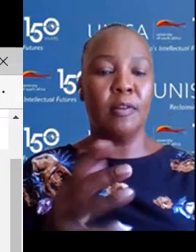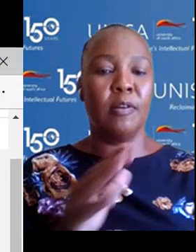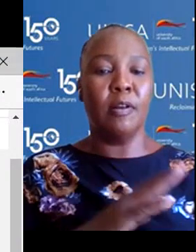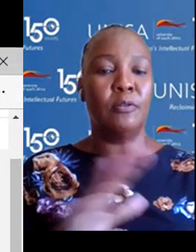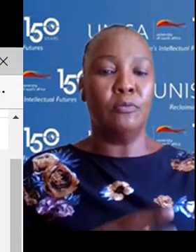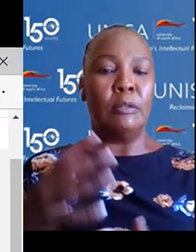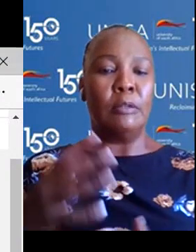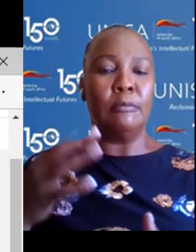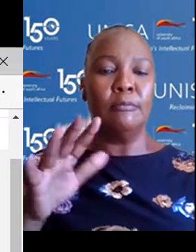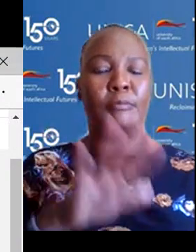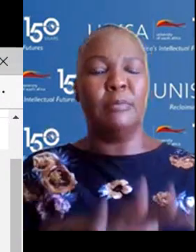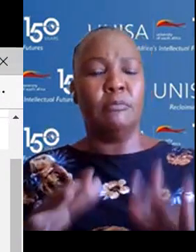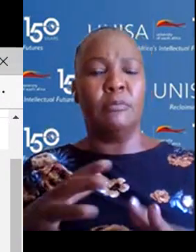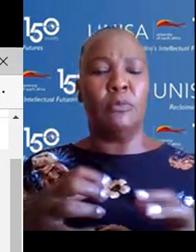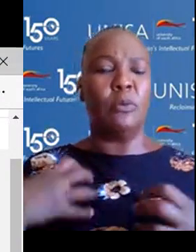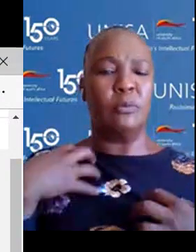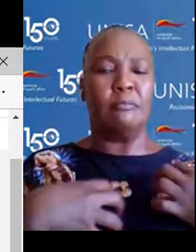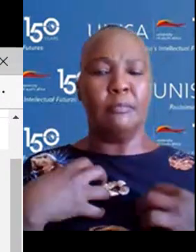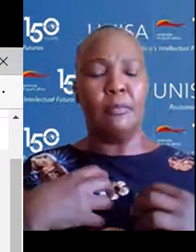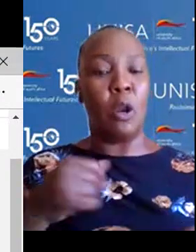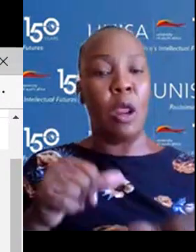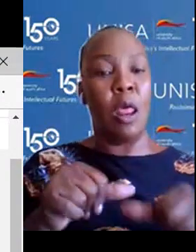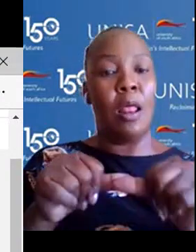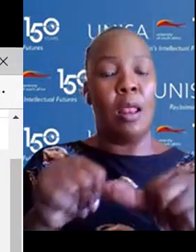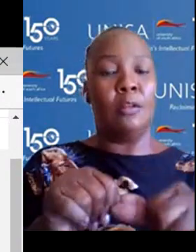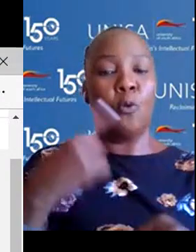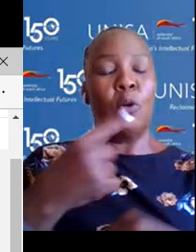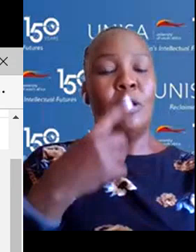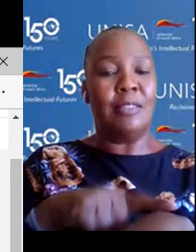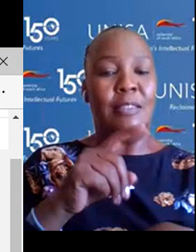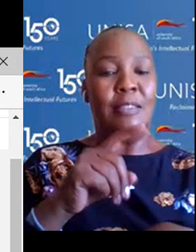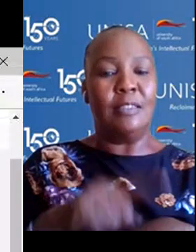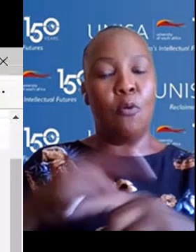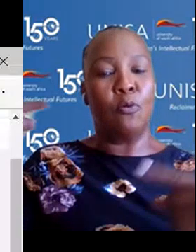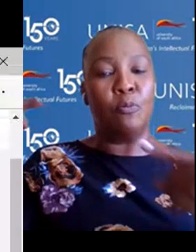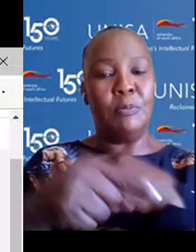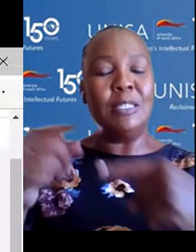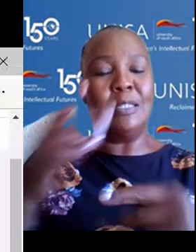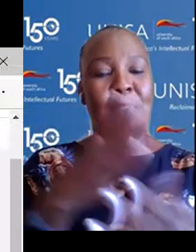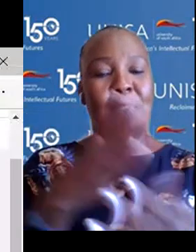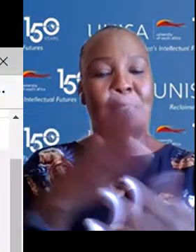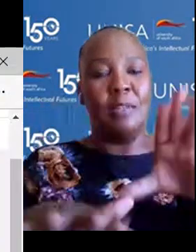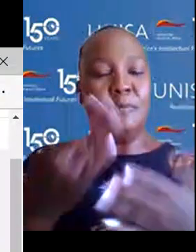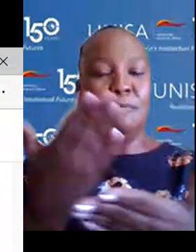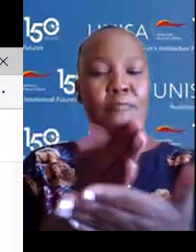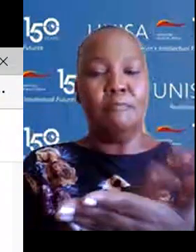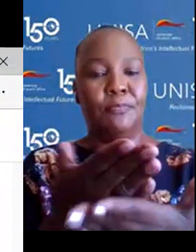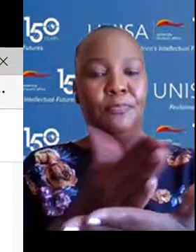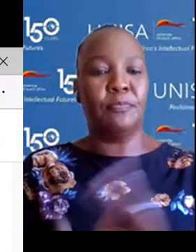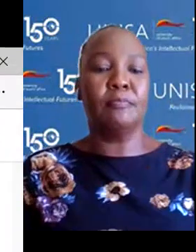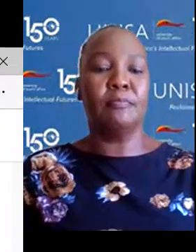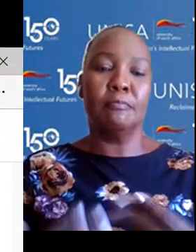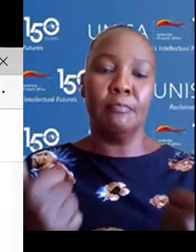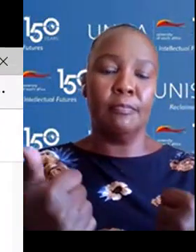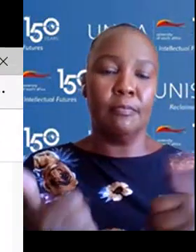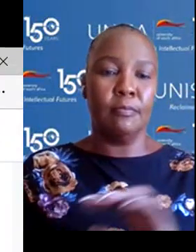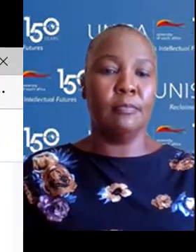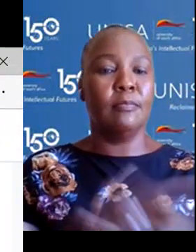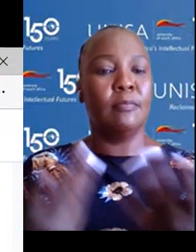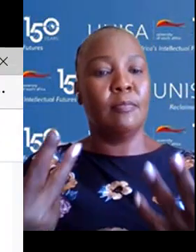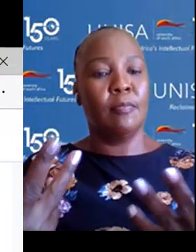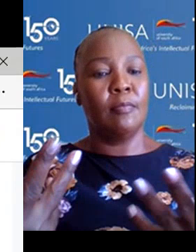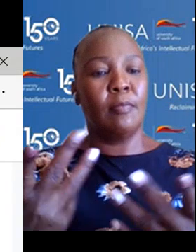don't panic if you are not following us all the time or you're missing some steps in between. All right. Then